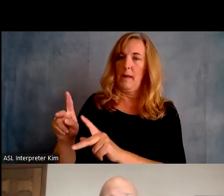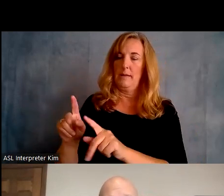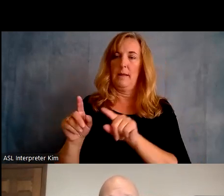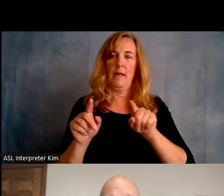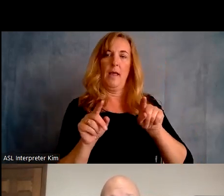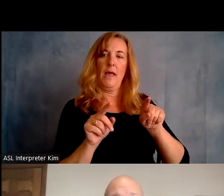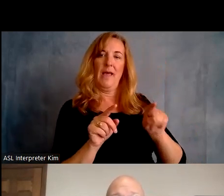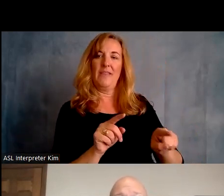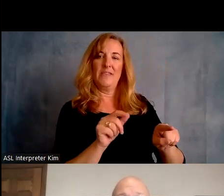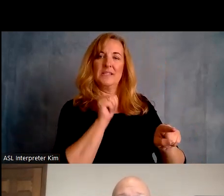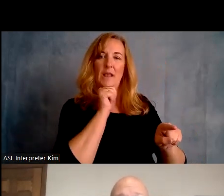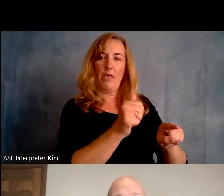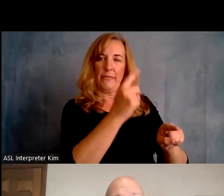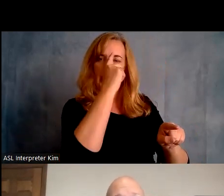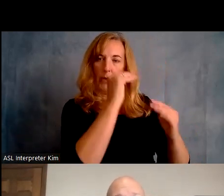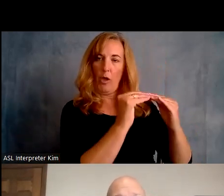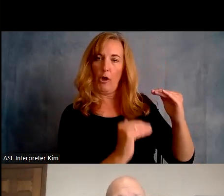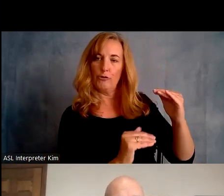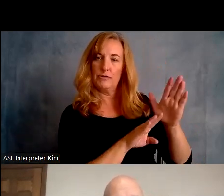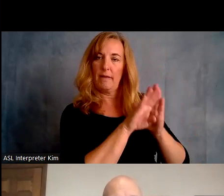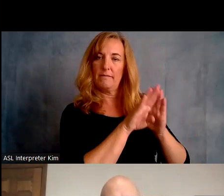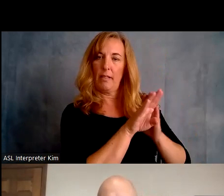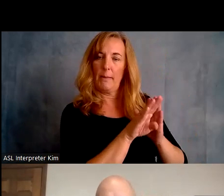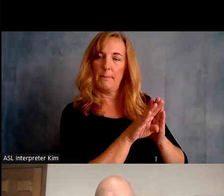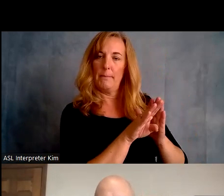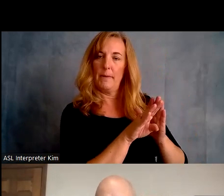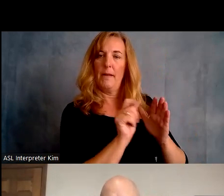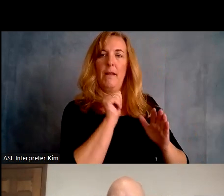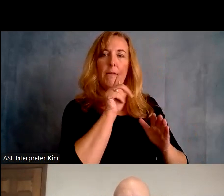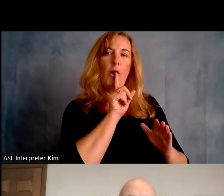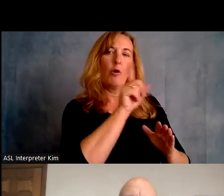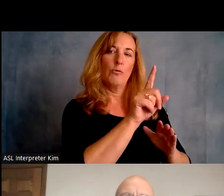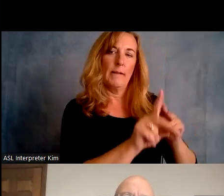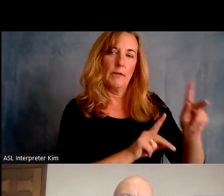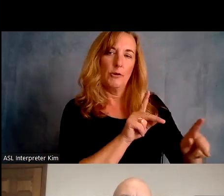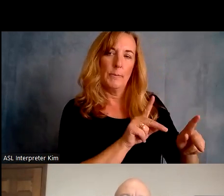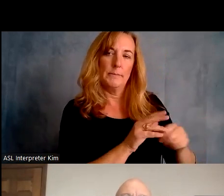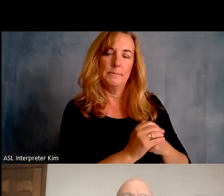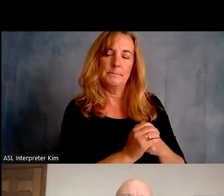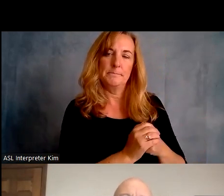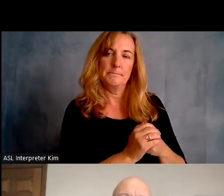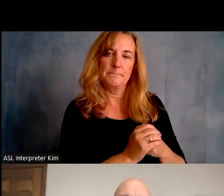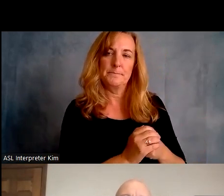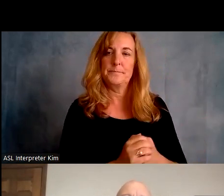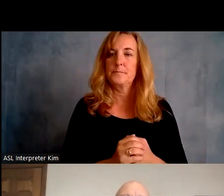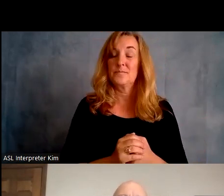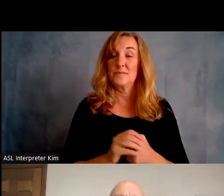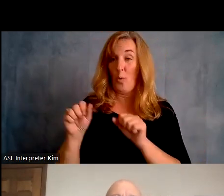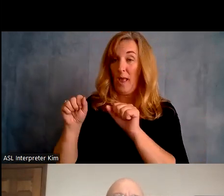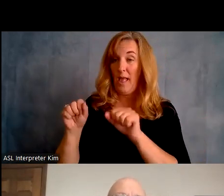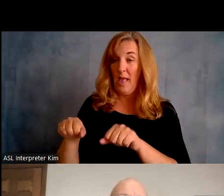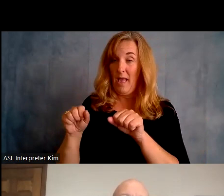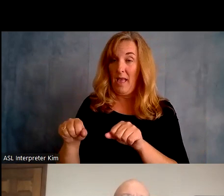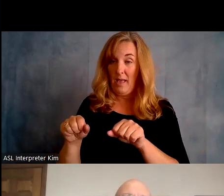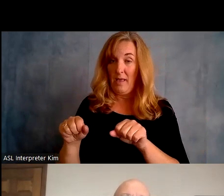aberrant, unthinkable, underdeveloped, and therefore not really human. So ableism